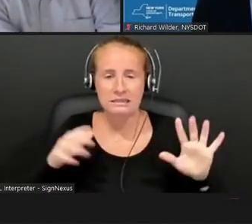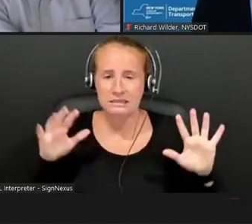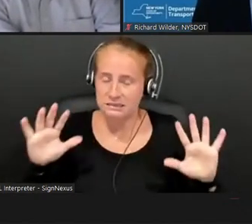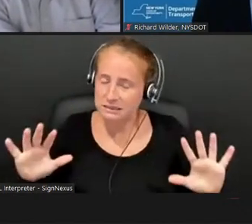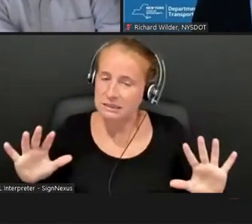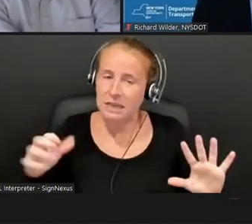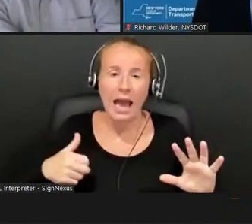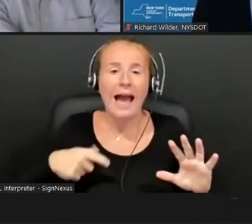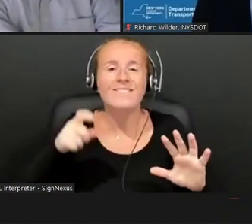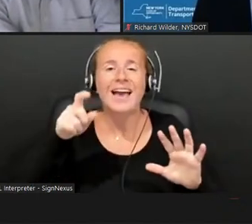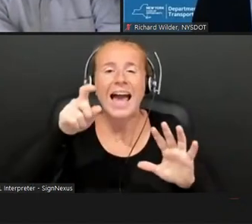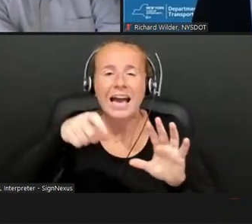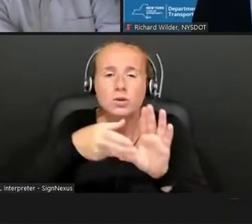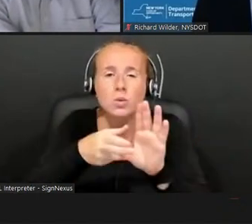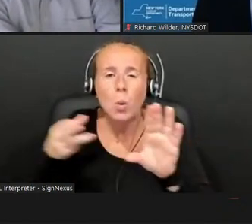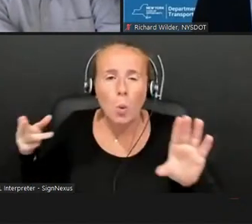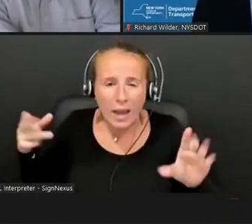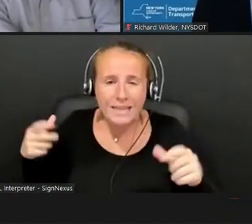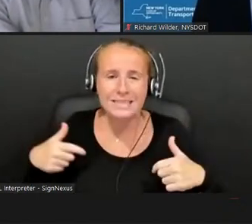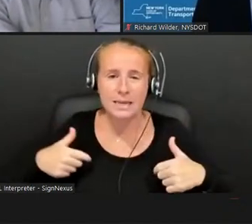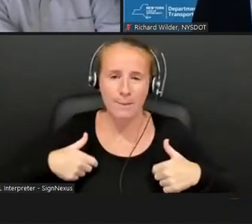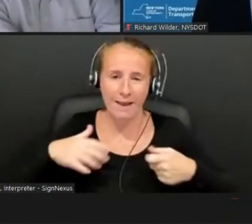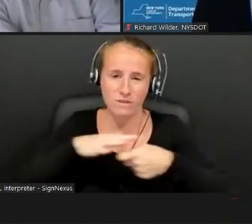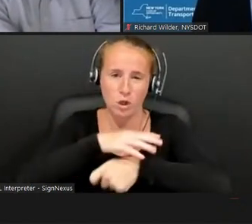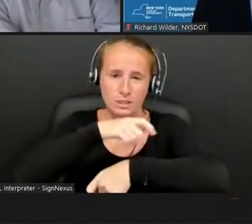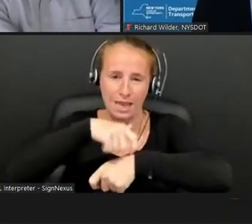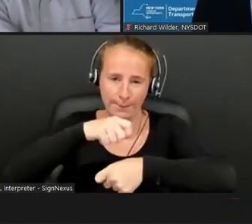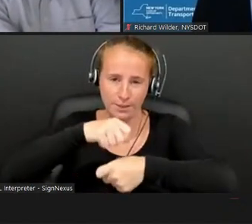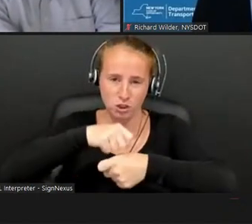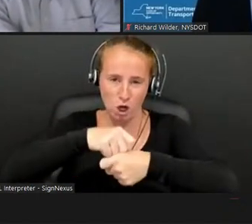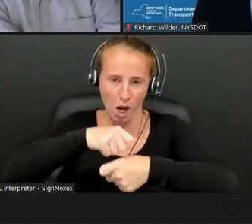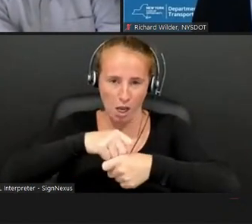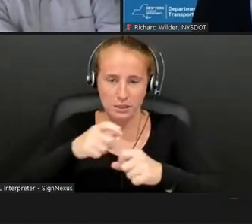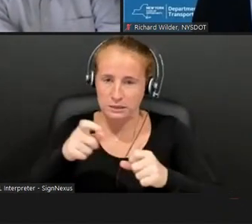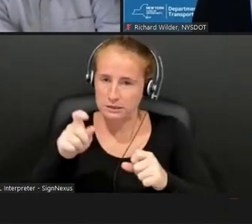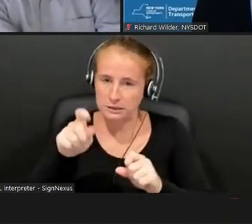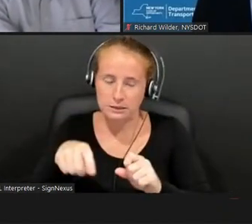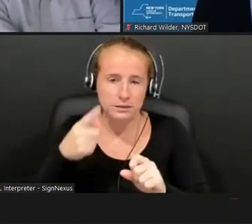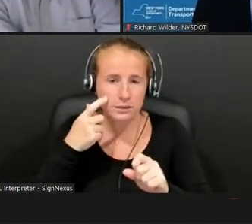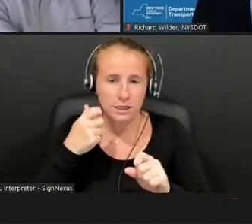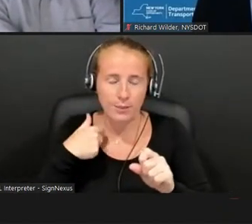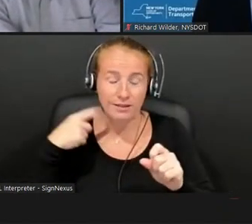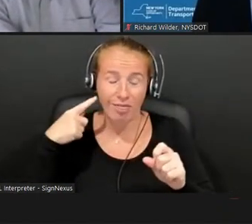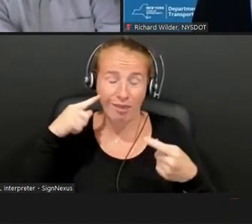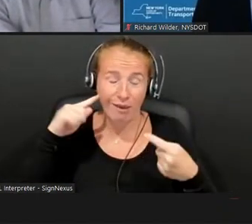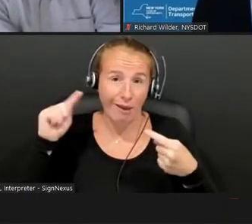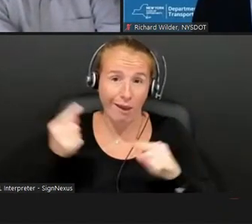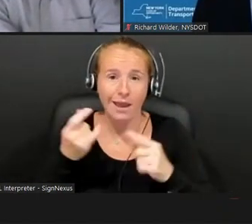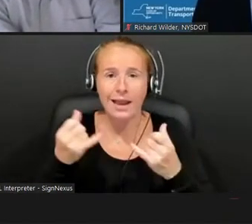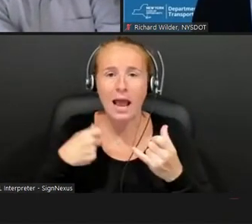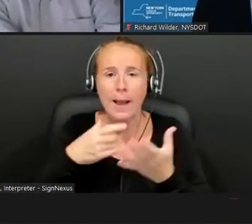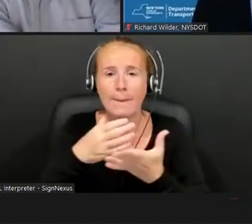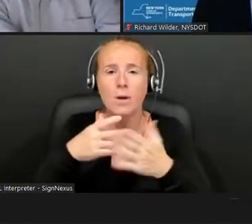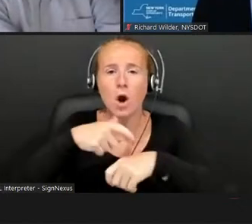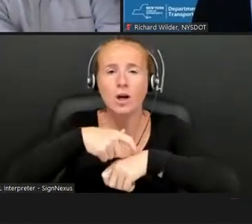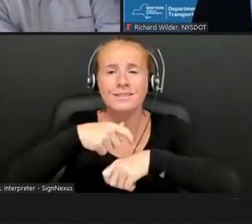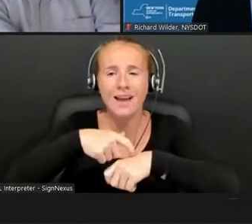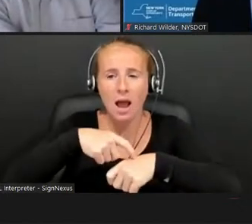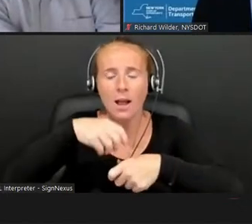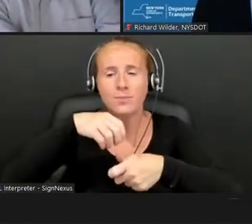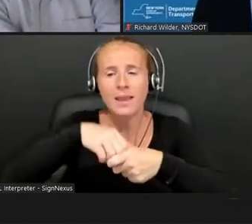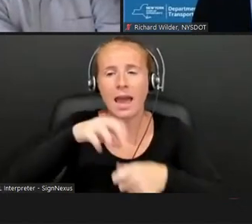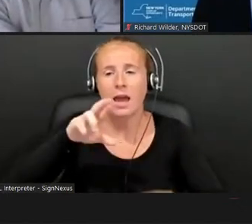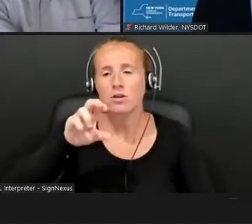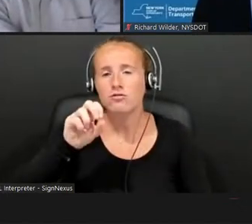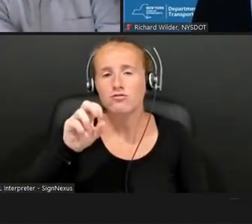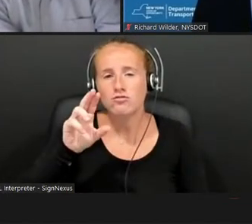uh quit my uh quit my full-time job and now I I work as a part-time professor at rockers and I also